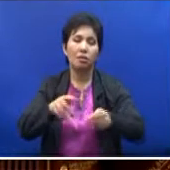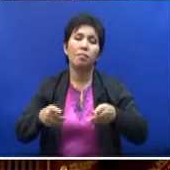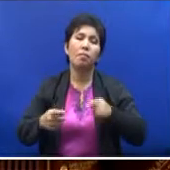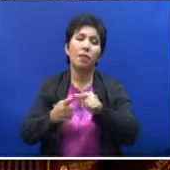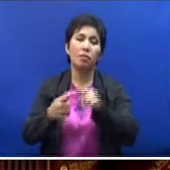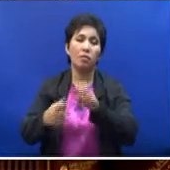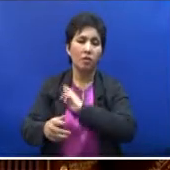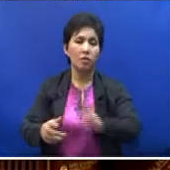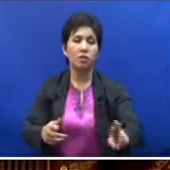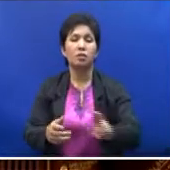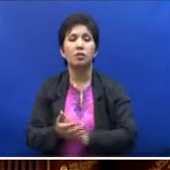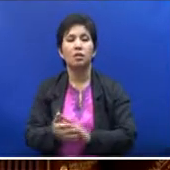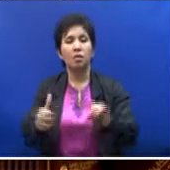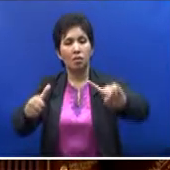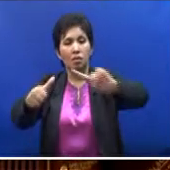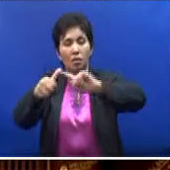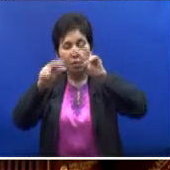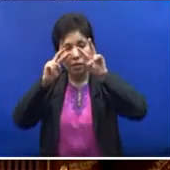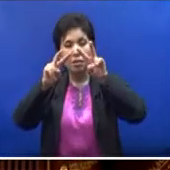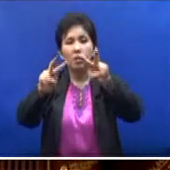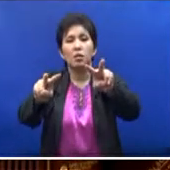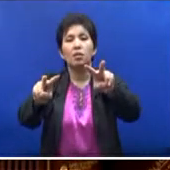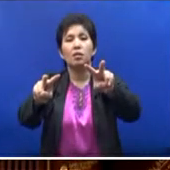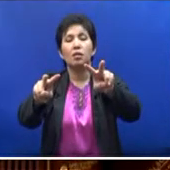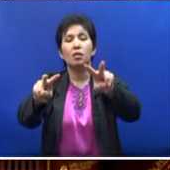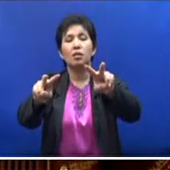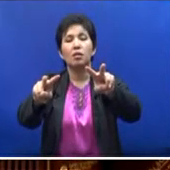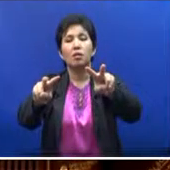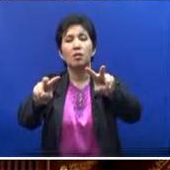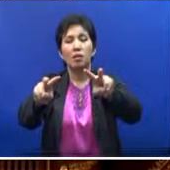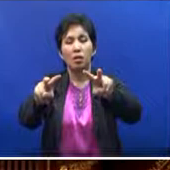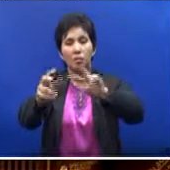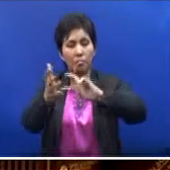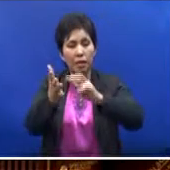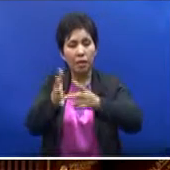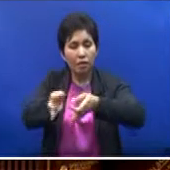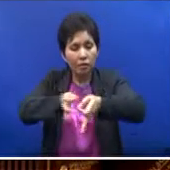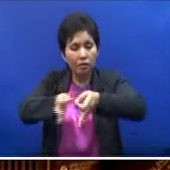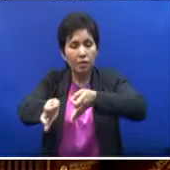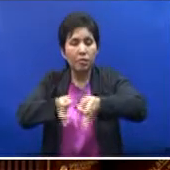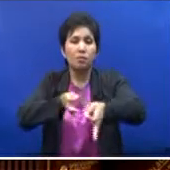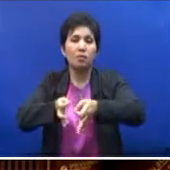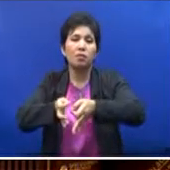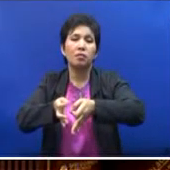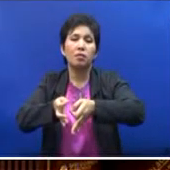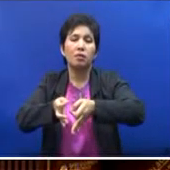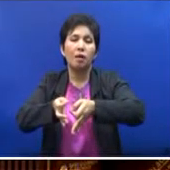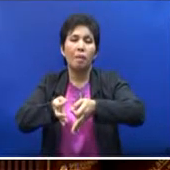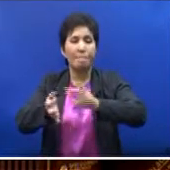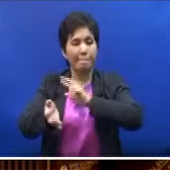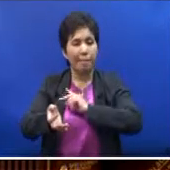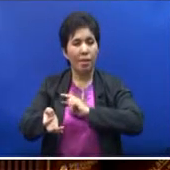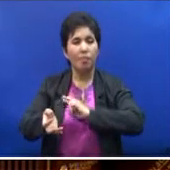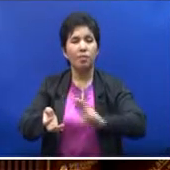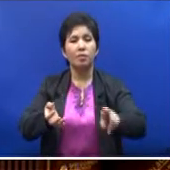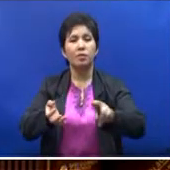Okay, so the first one, let us see the definitions of religion. Okay, so the definitions of religion